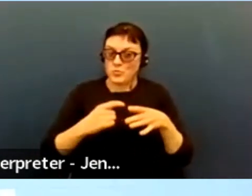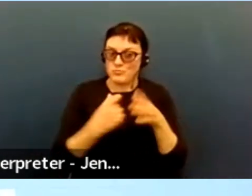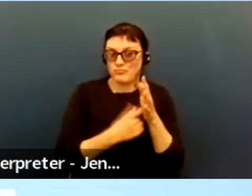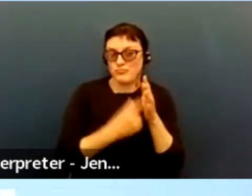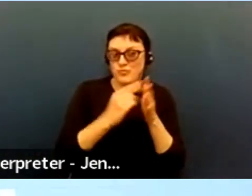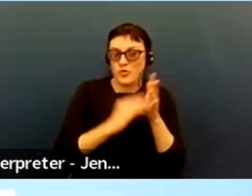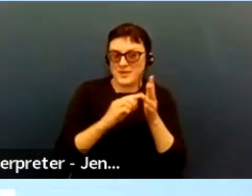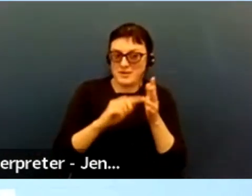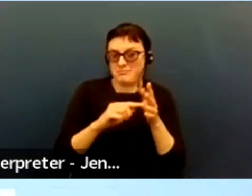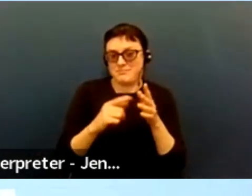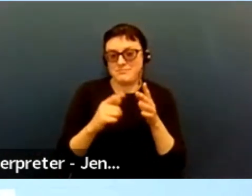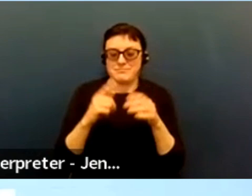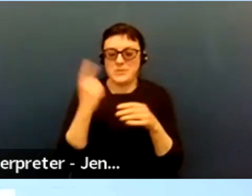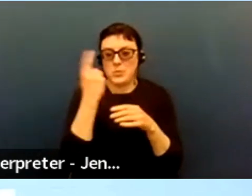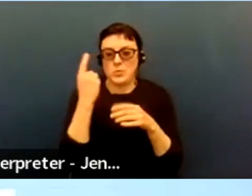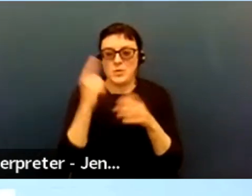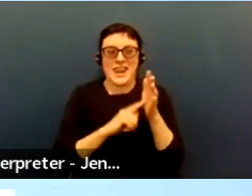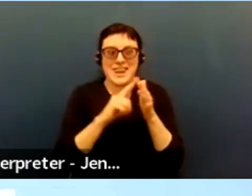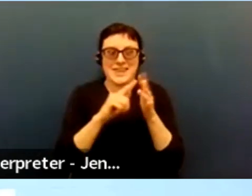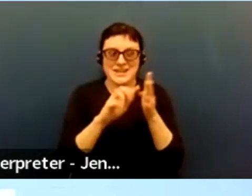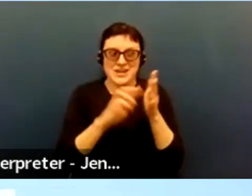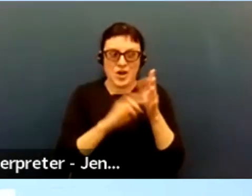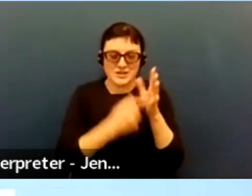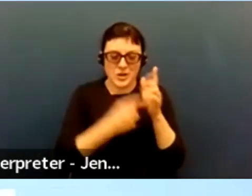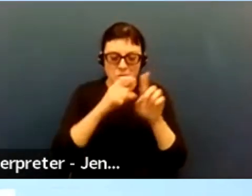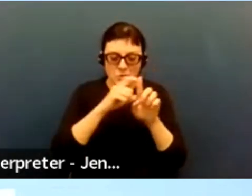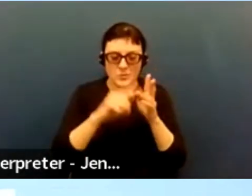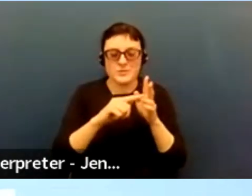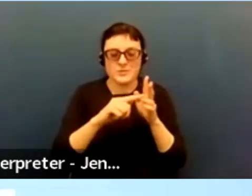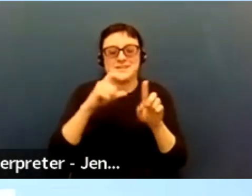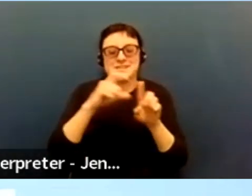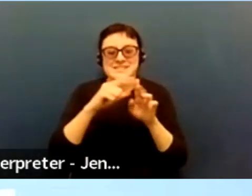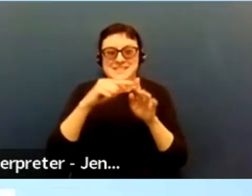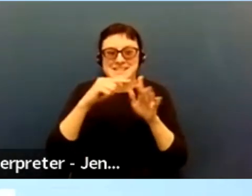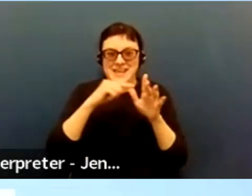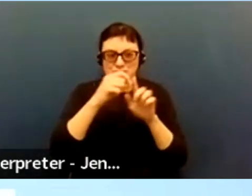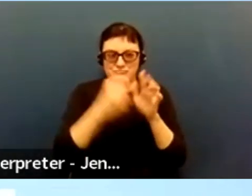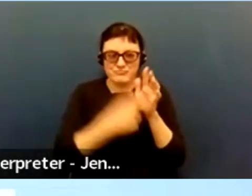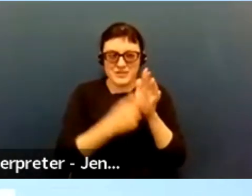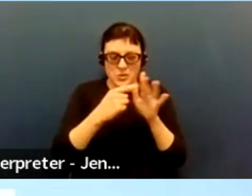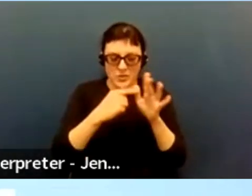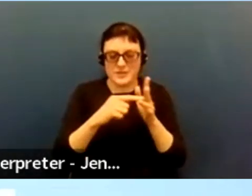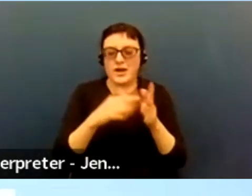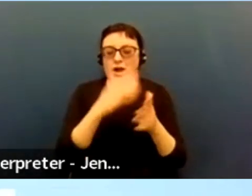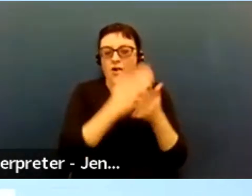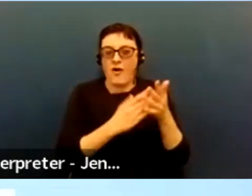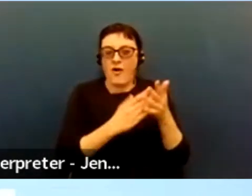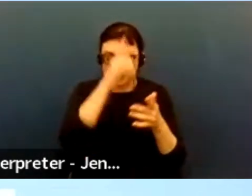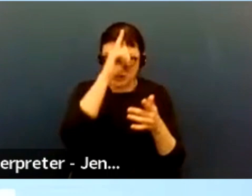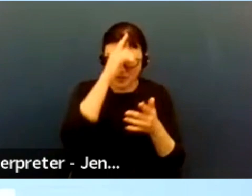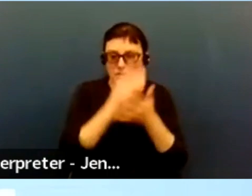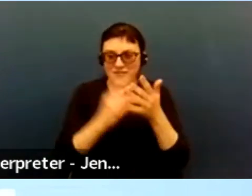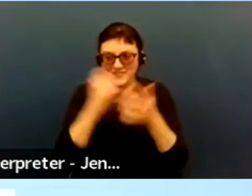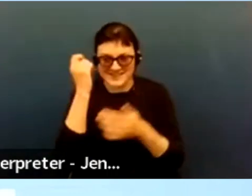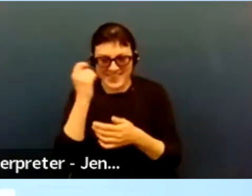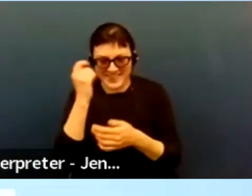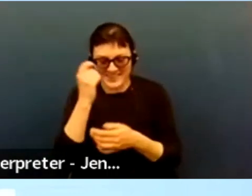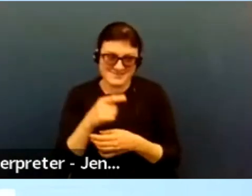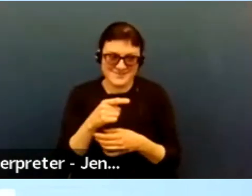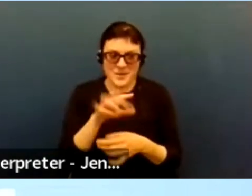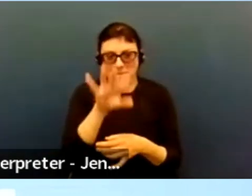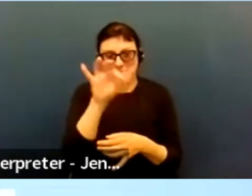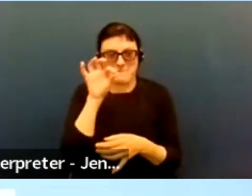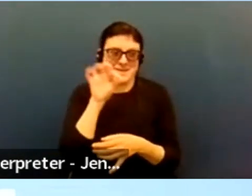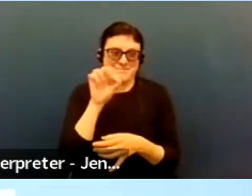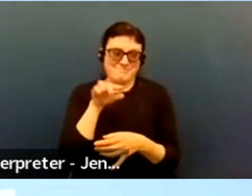Romeo, right? Half Italian, German Italian, isn't he? But his name is Leonardo DiCaprio. I mean, how Italian do you want him to